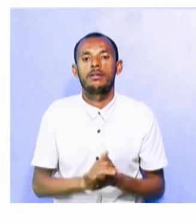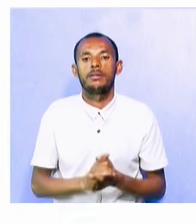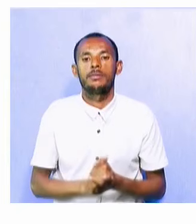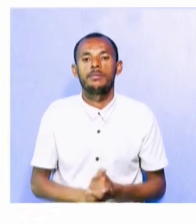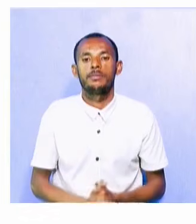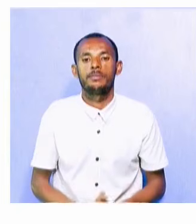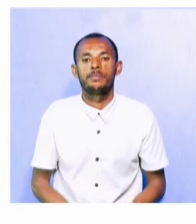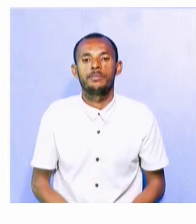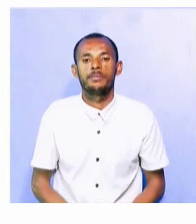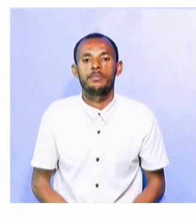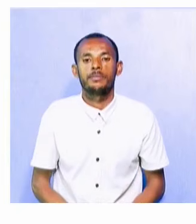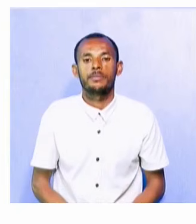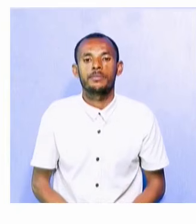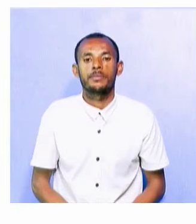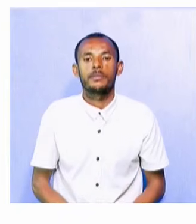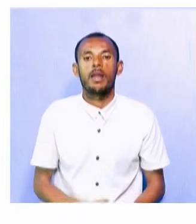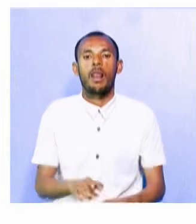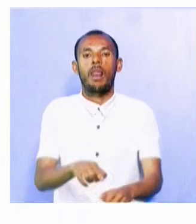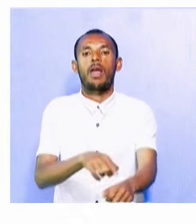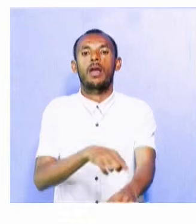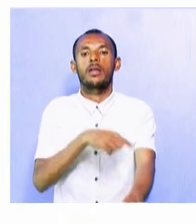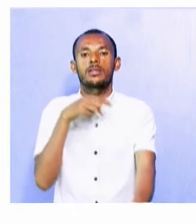the length